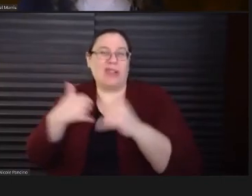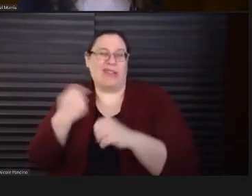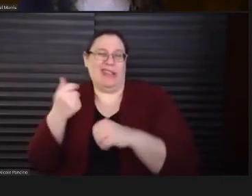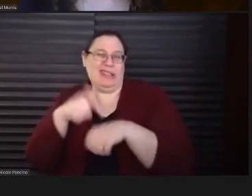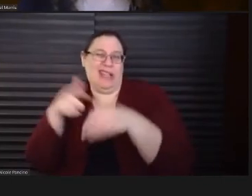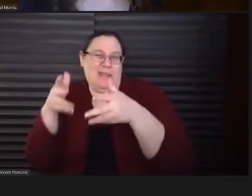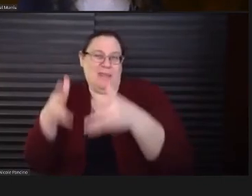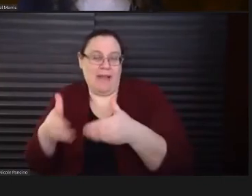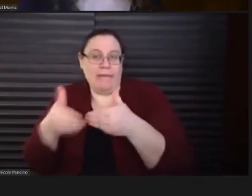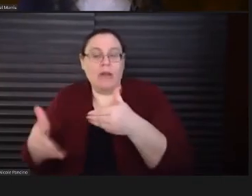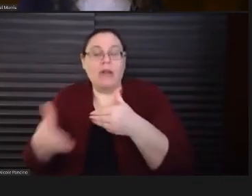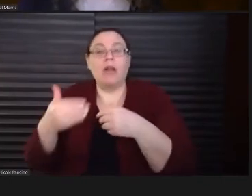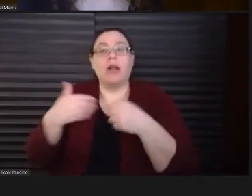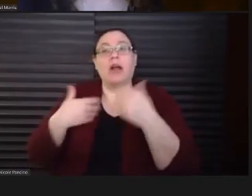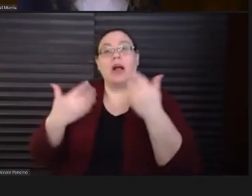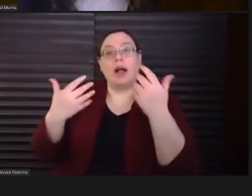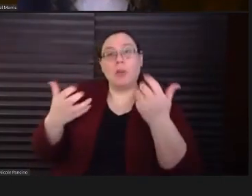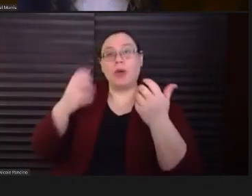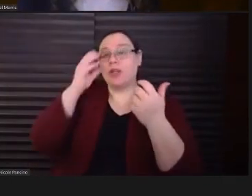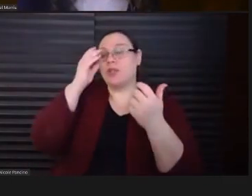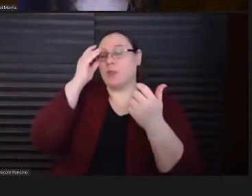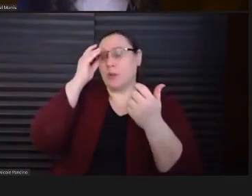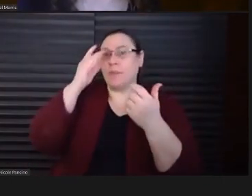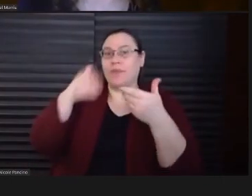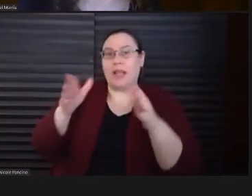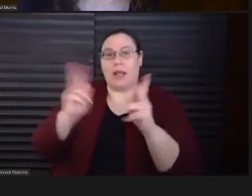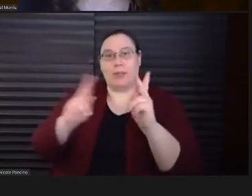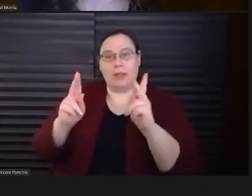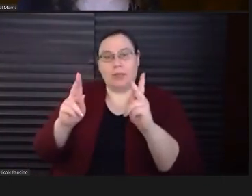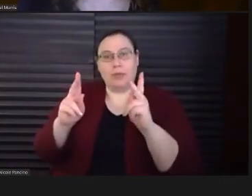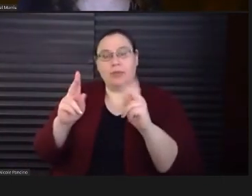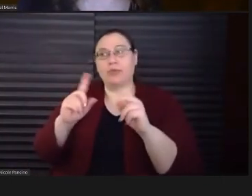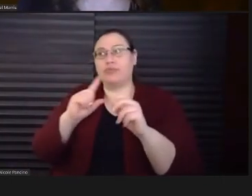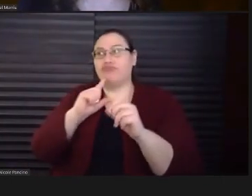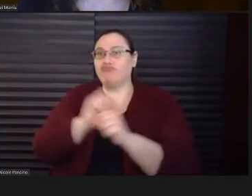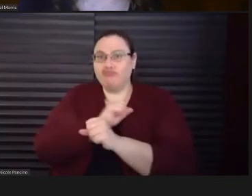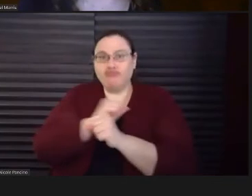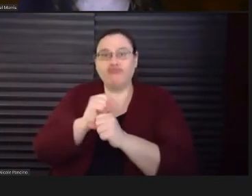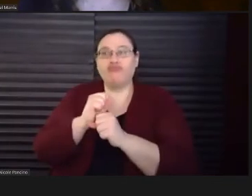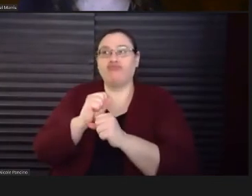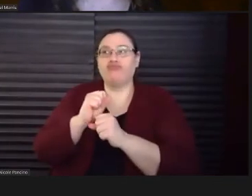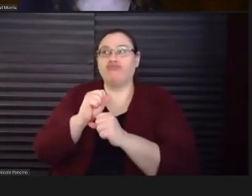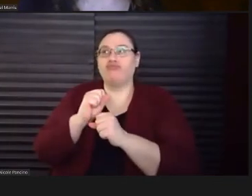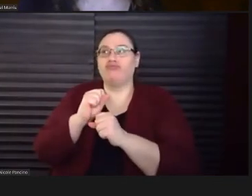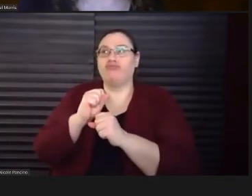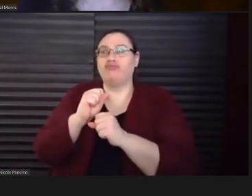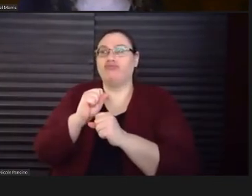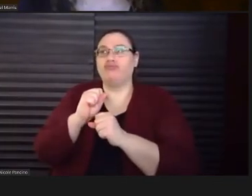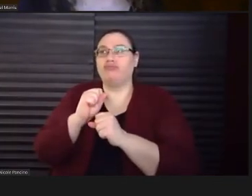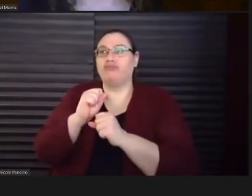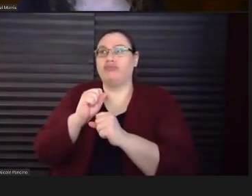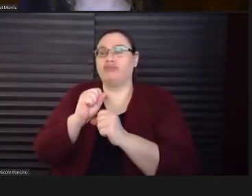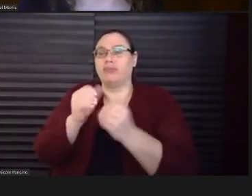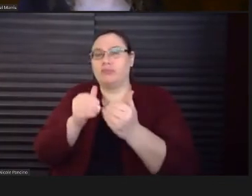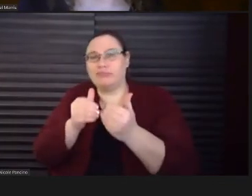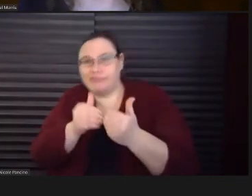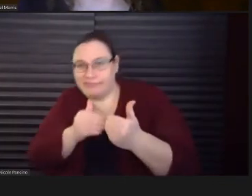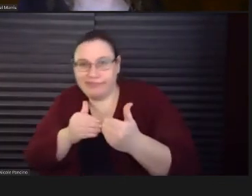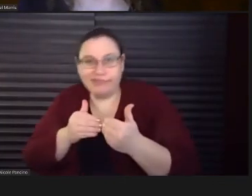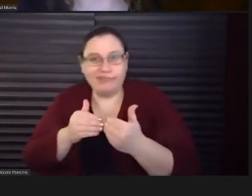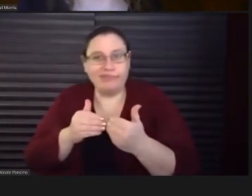But I wanted to allow people to actually take this beyond the actual